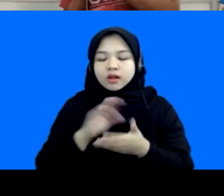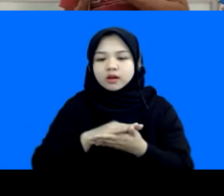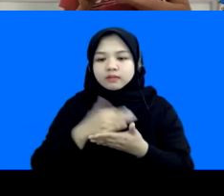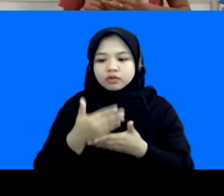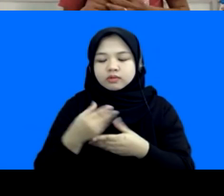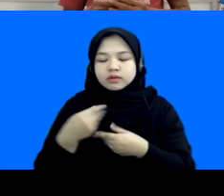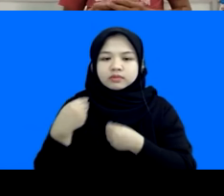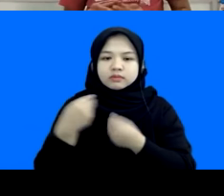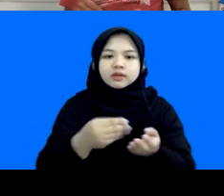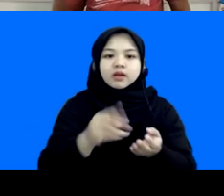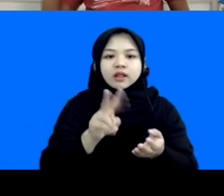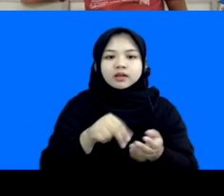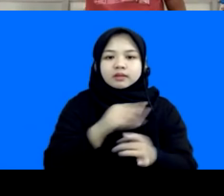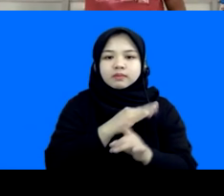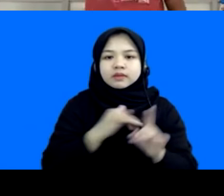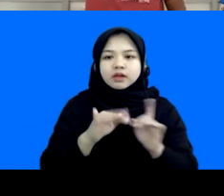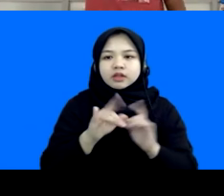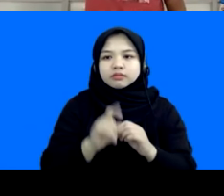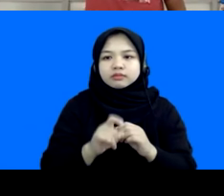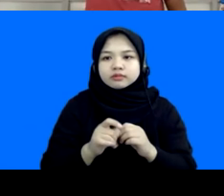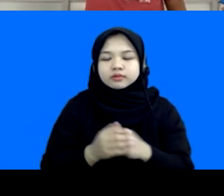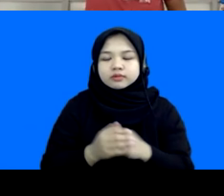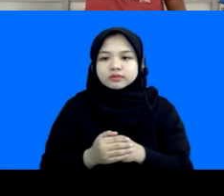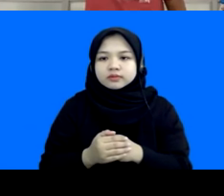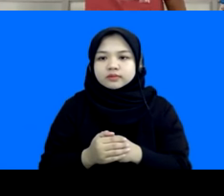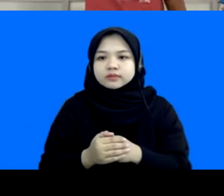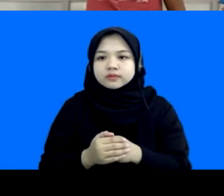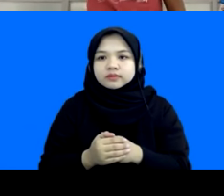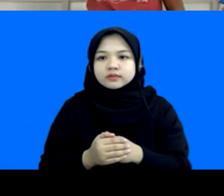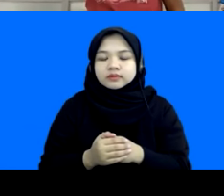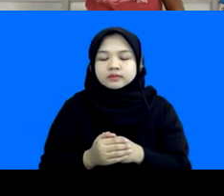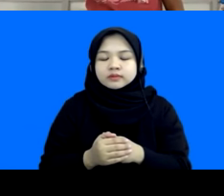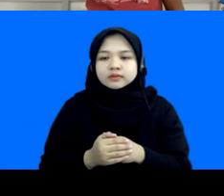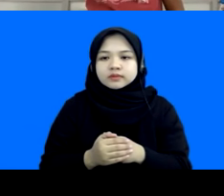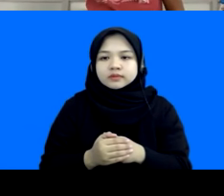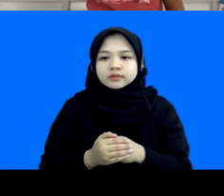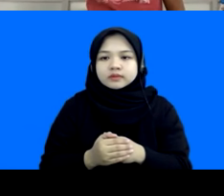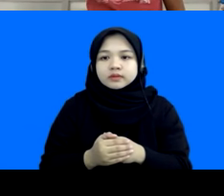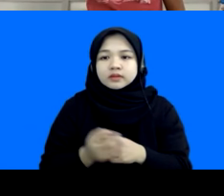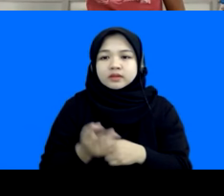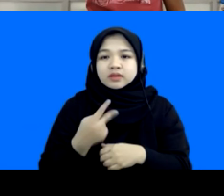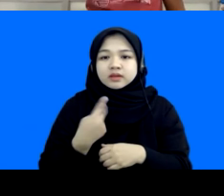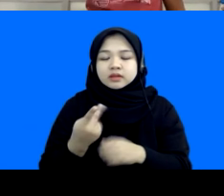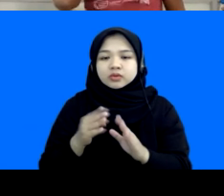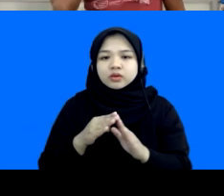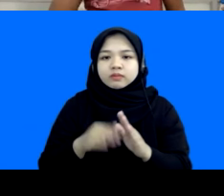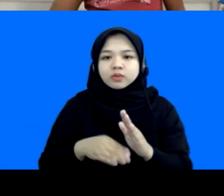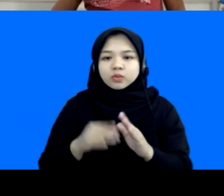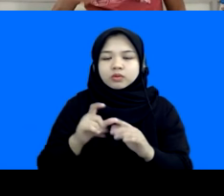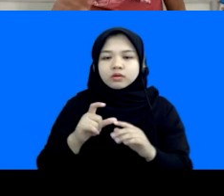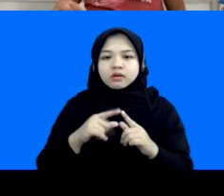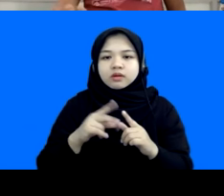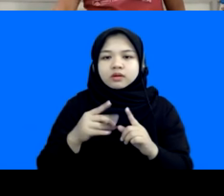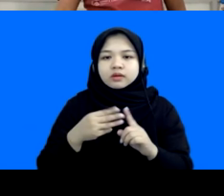buy a laptop. We're looking at carbon footprints, savings of 4.6 million.